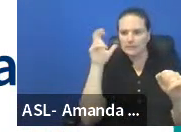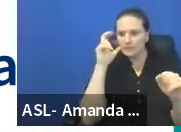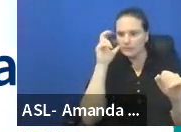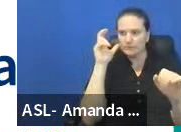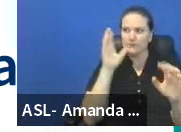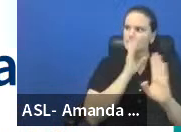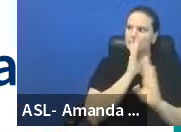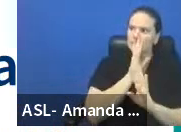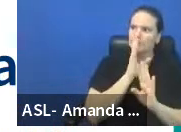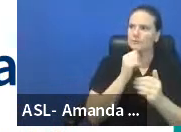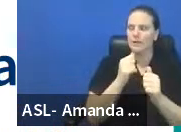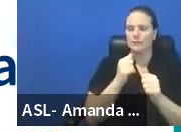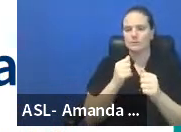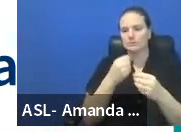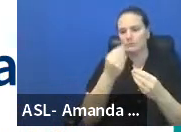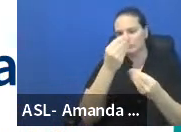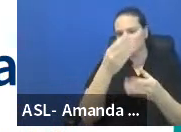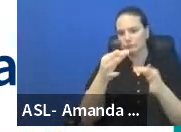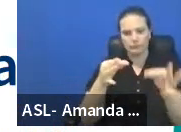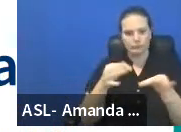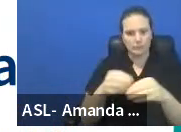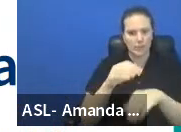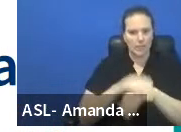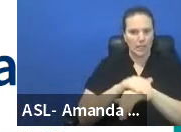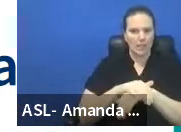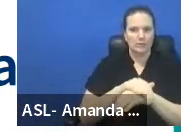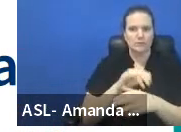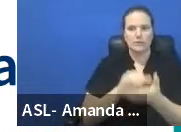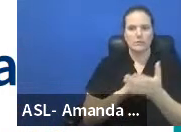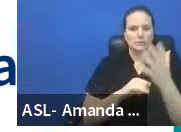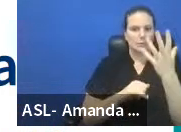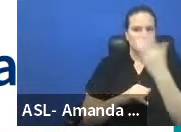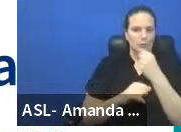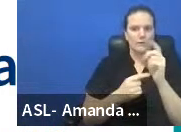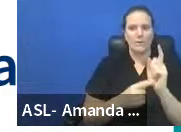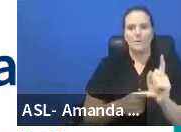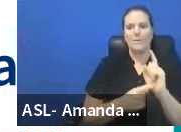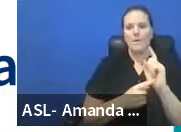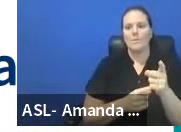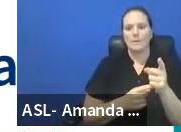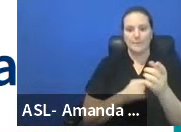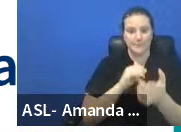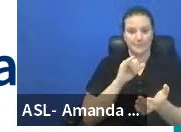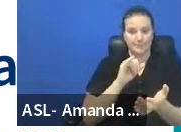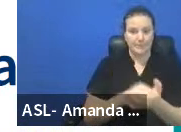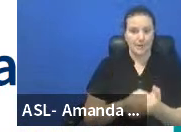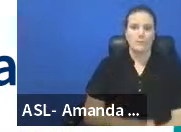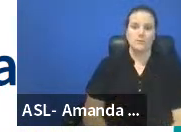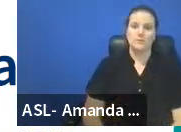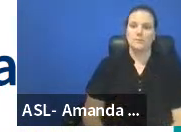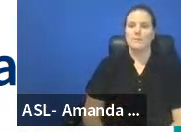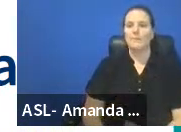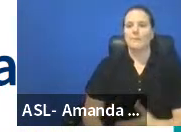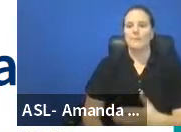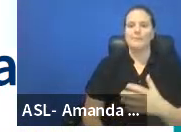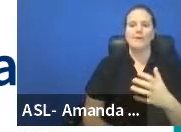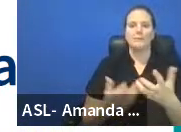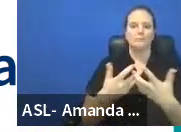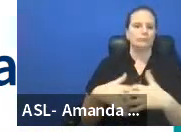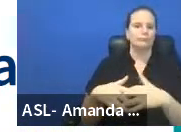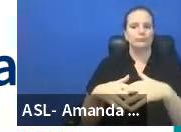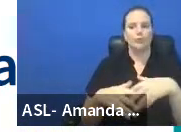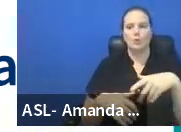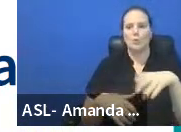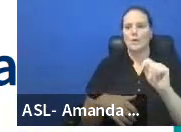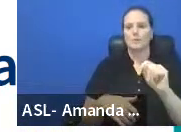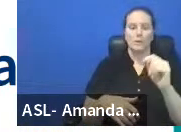yet trying to convey in English. So it was a very beautiful moment that was kind of like a quilt, very busy, but